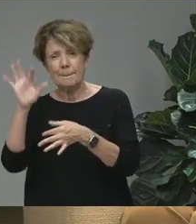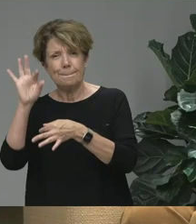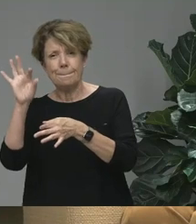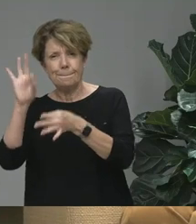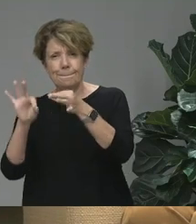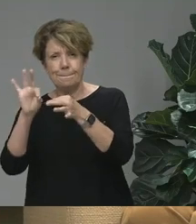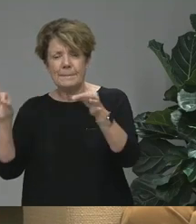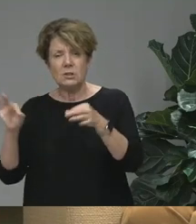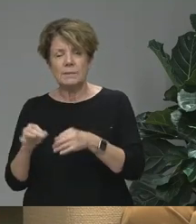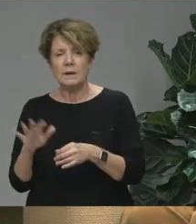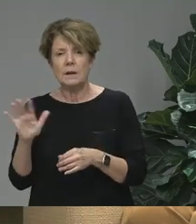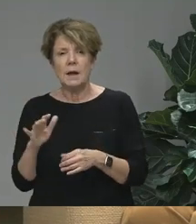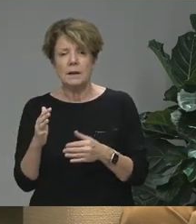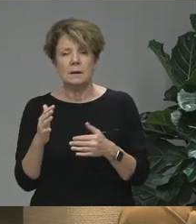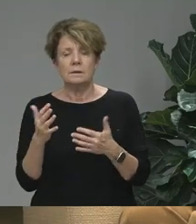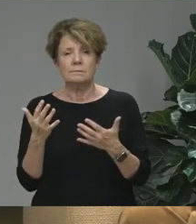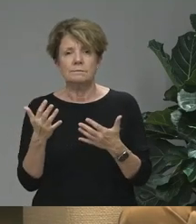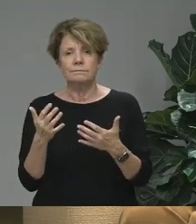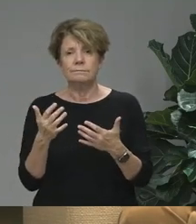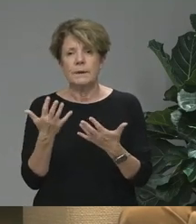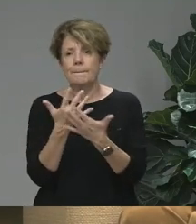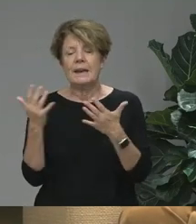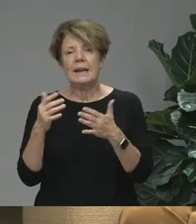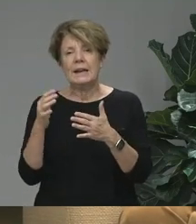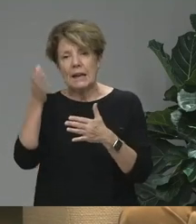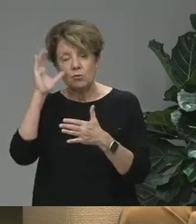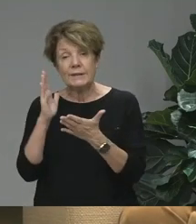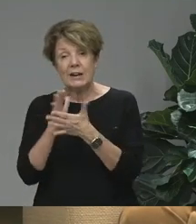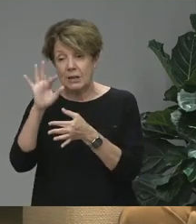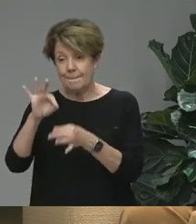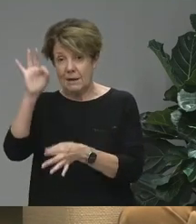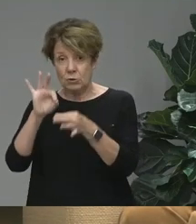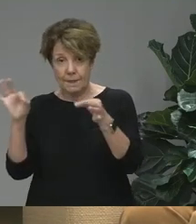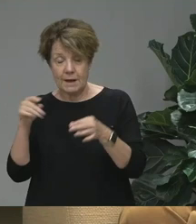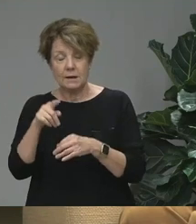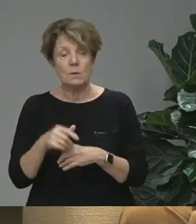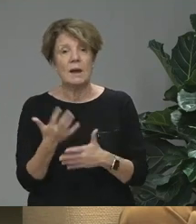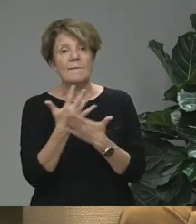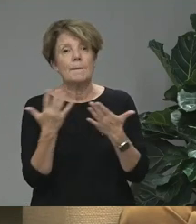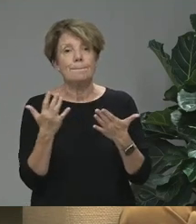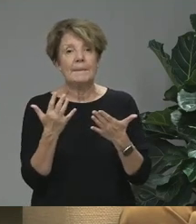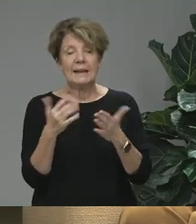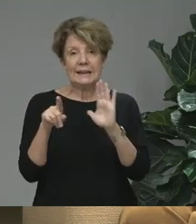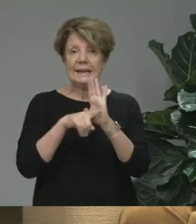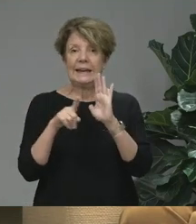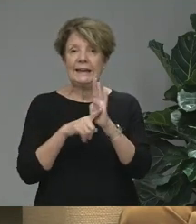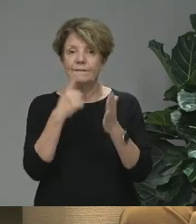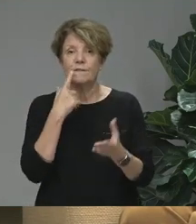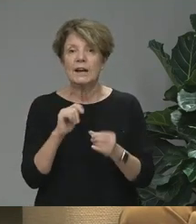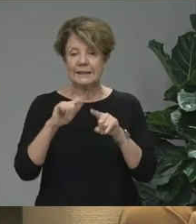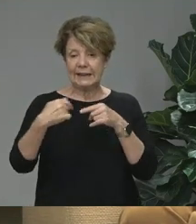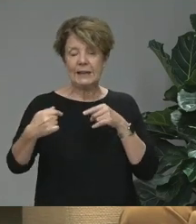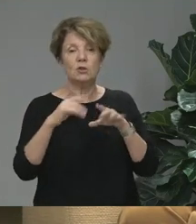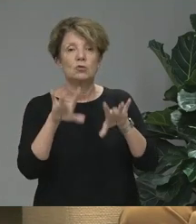it's you know, into the dozens of countries that they're now systematically measuring this. And we've got many adverse findings now against Australia